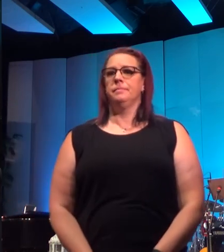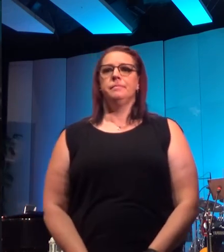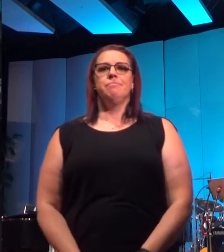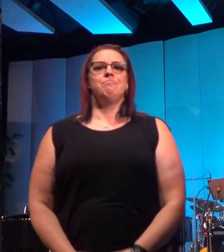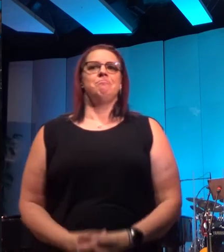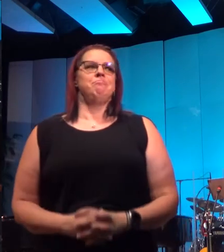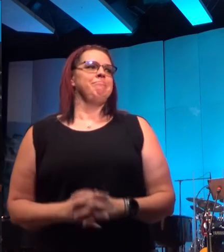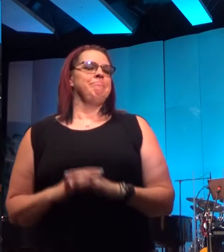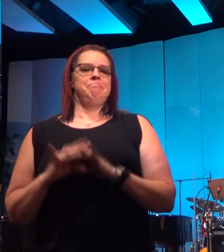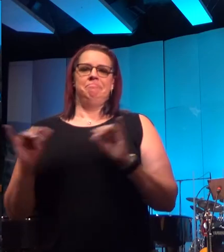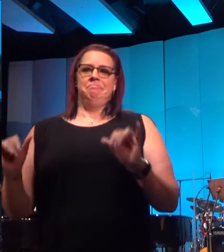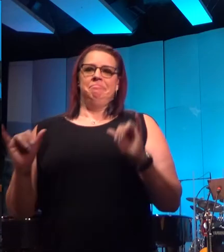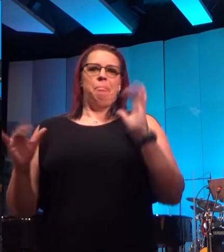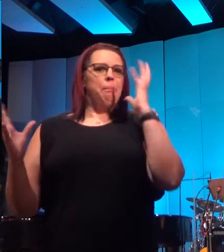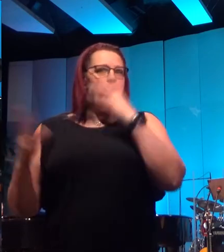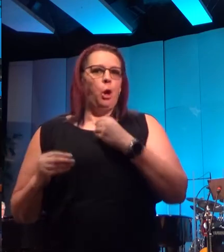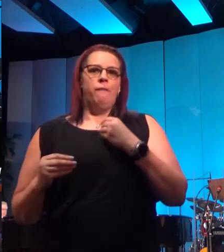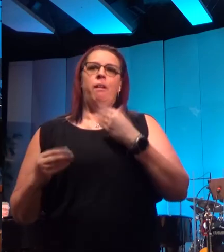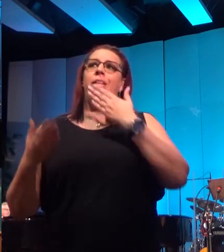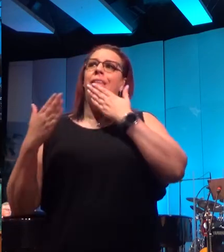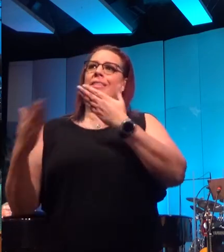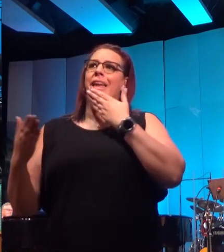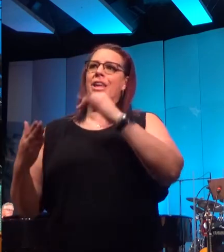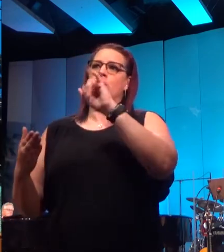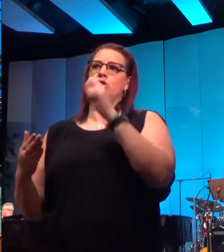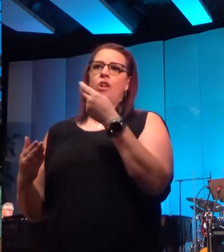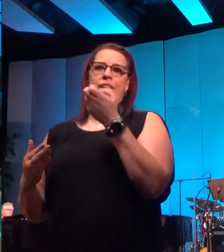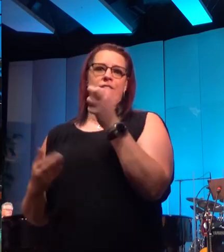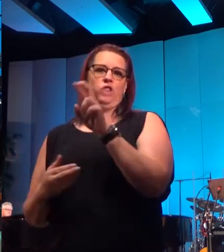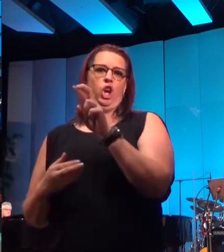Ah, beautiful. Thank you, Jennifer and band.